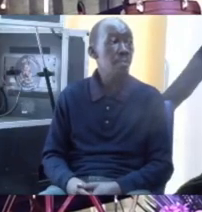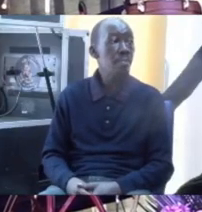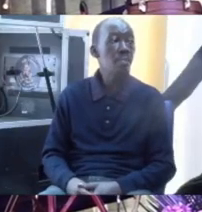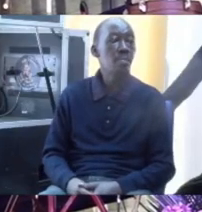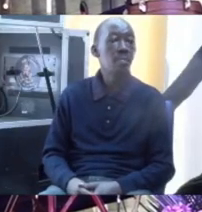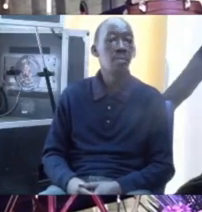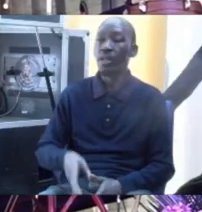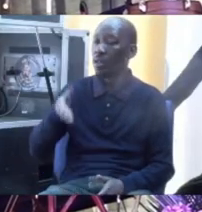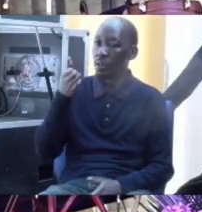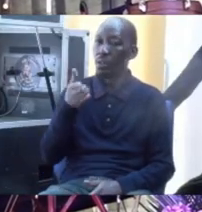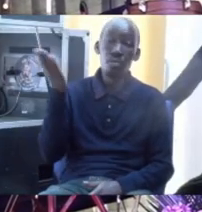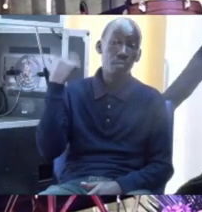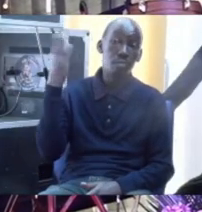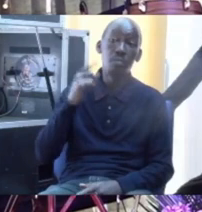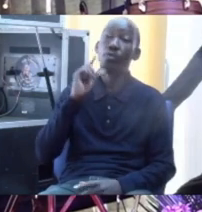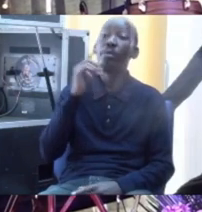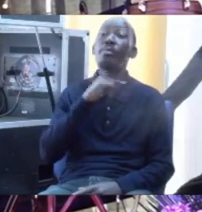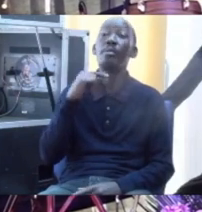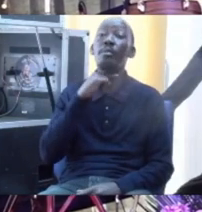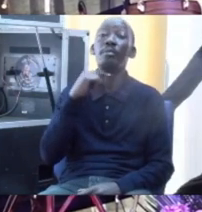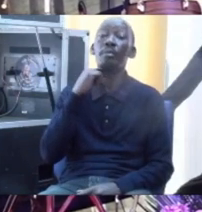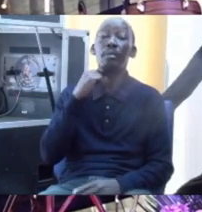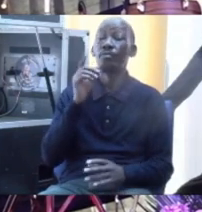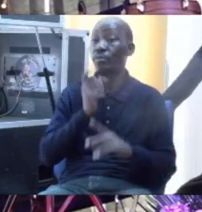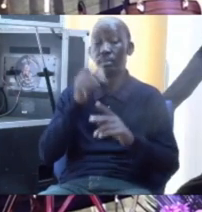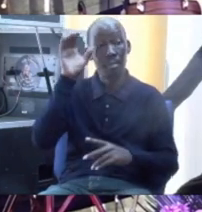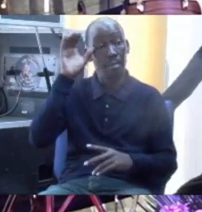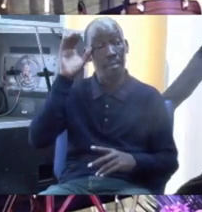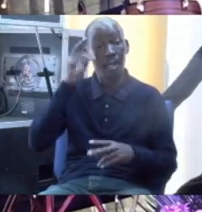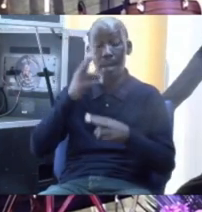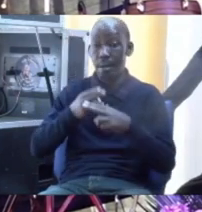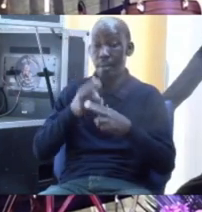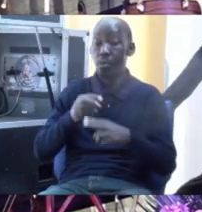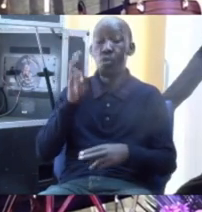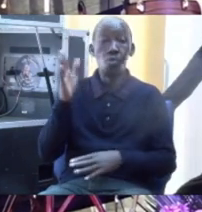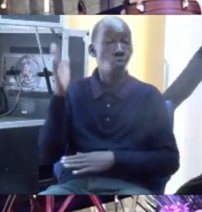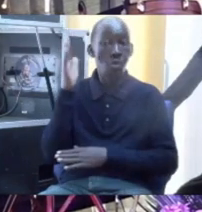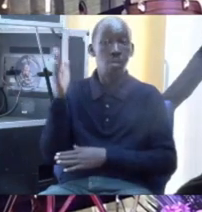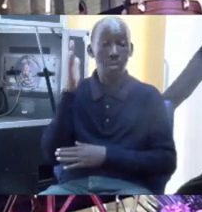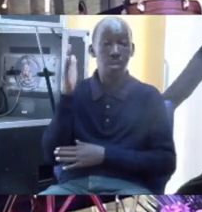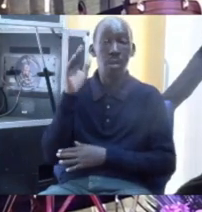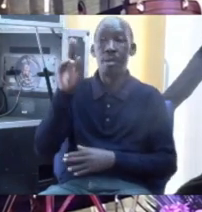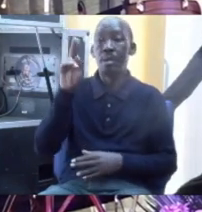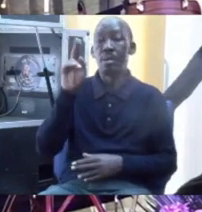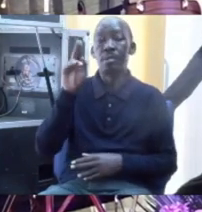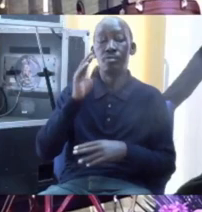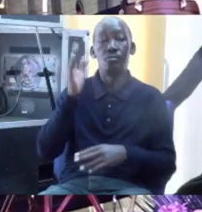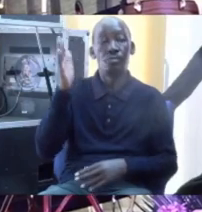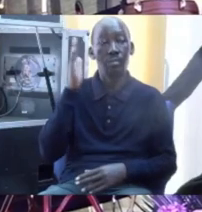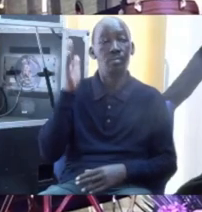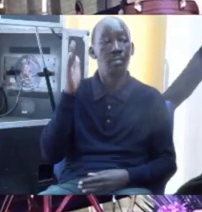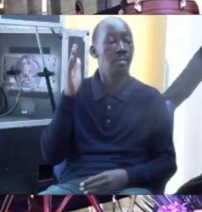There was a Chinese preacher called Watchman Ni. Watchman Ni. Yes. Muhubiri wa ki.